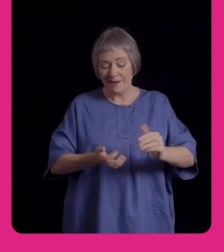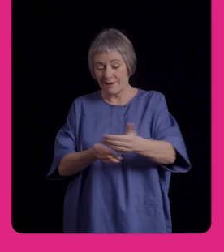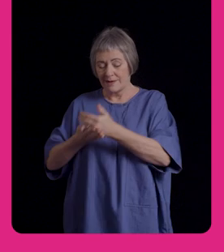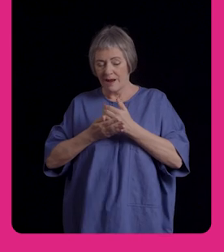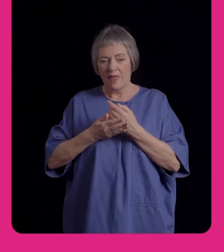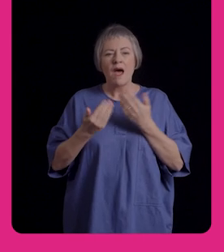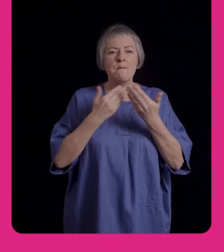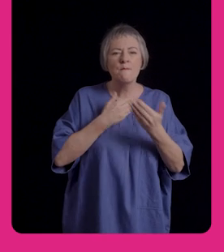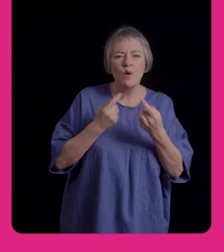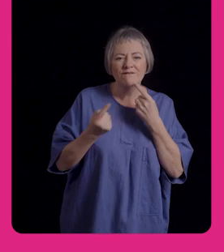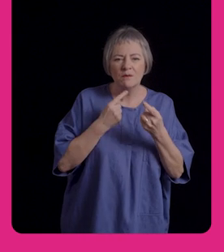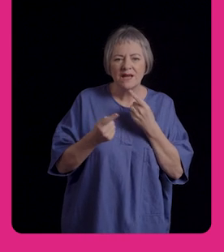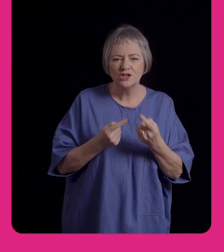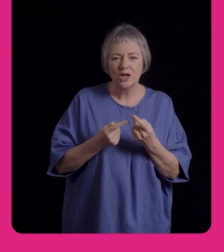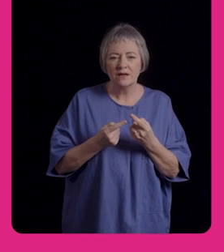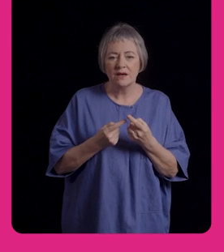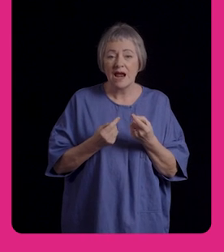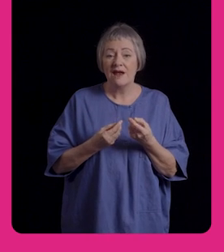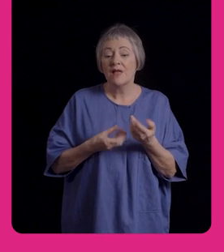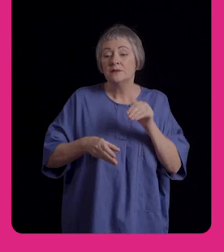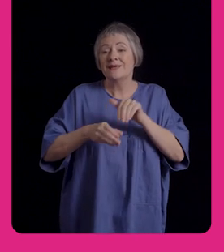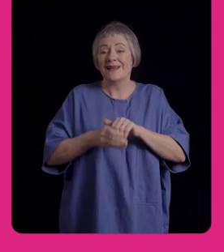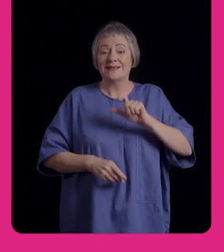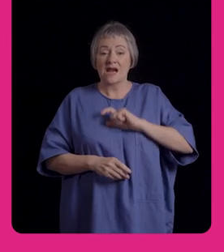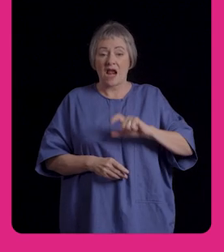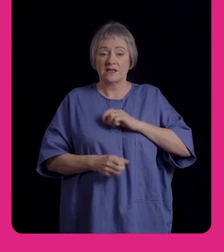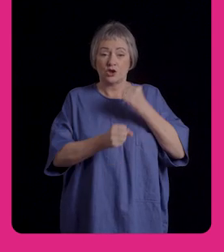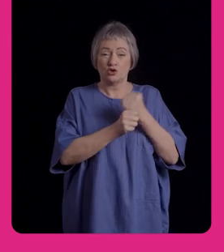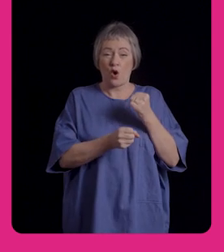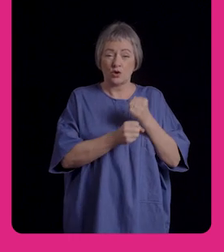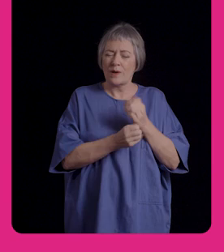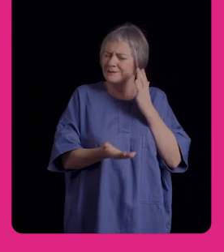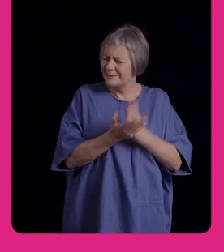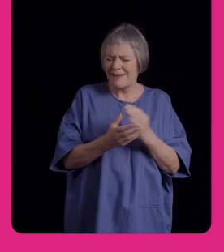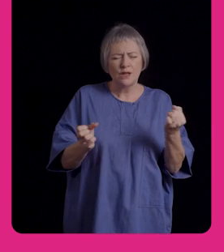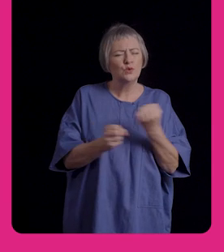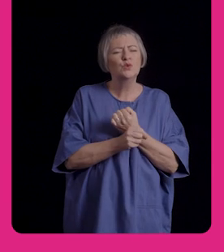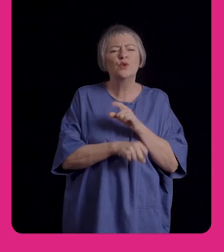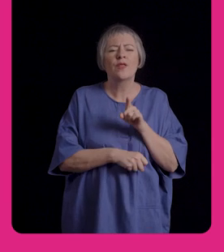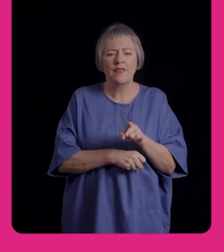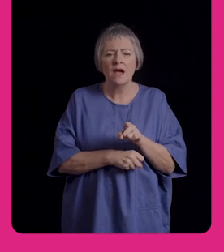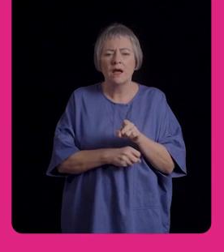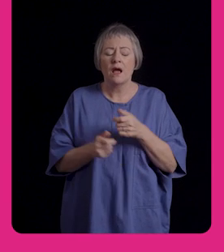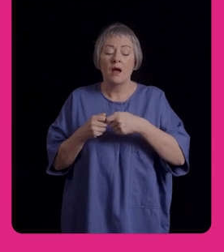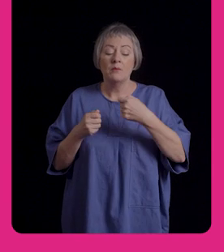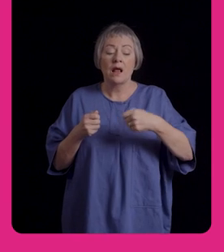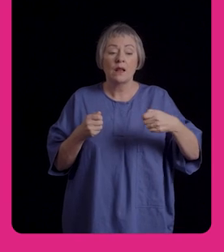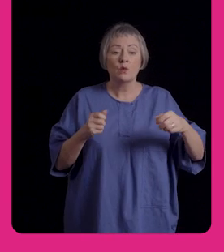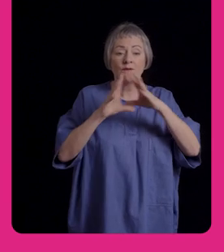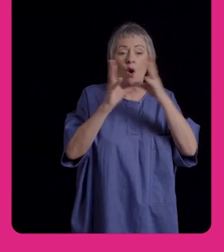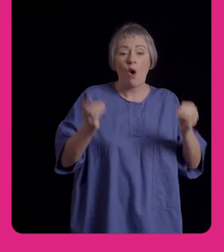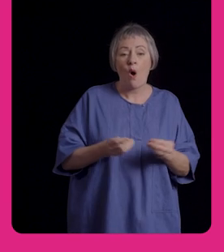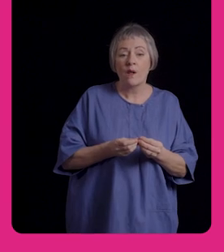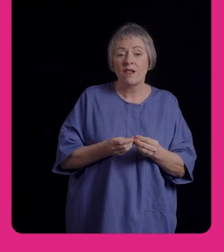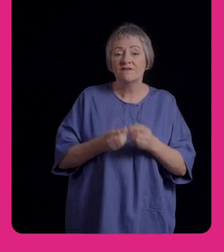there. If you think that's going to be in character, George, we can definitely do that. It's going to be like a little while before all of this